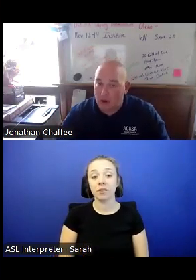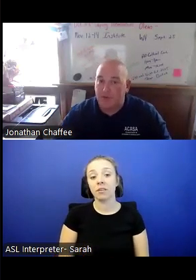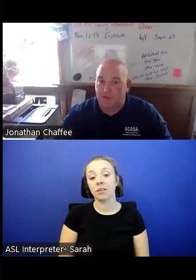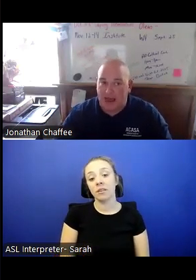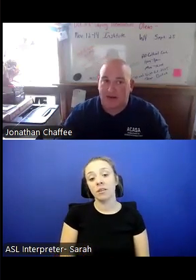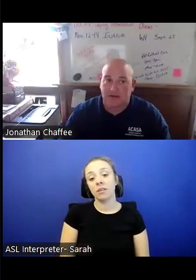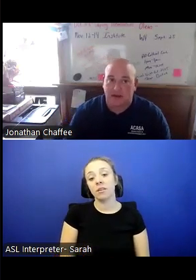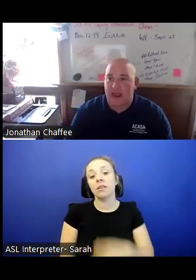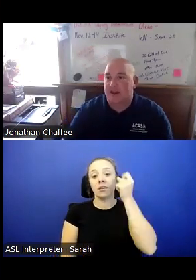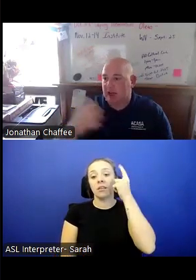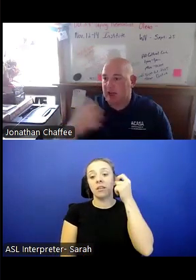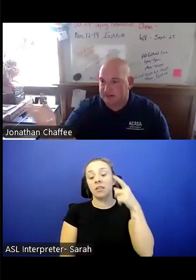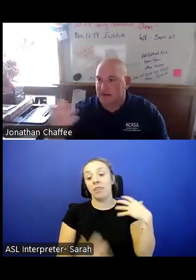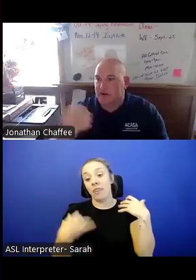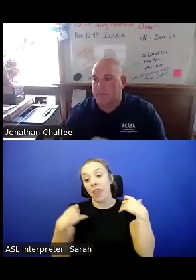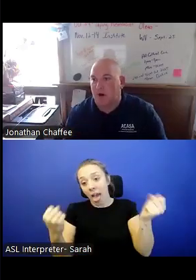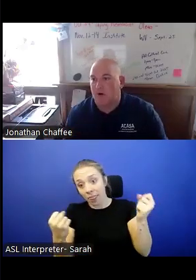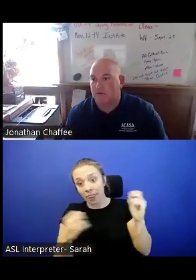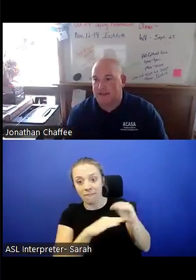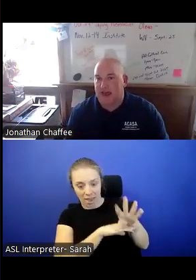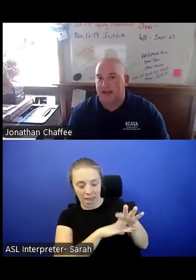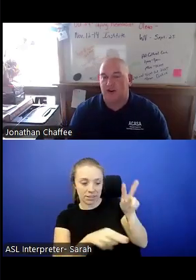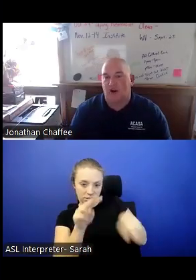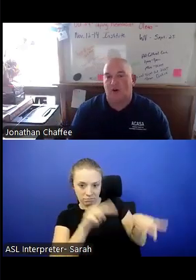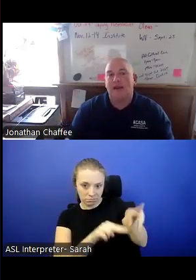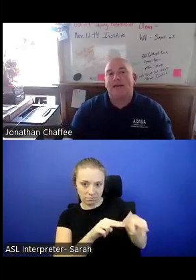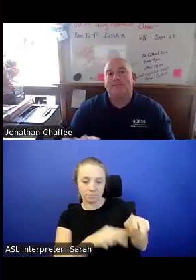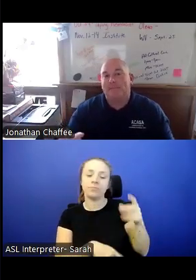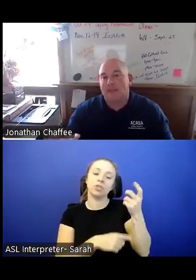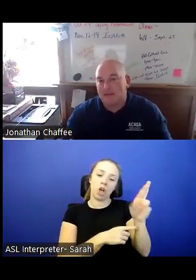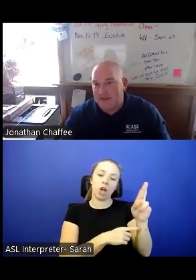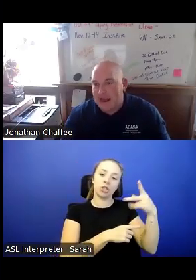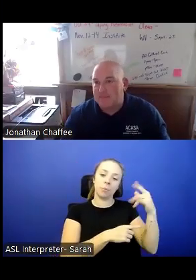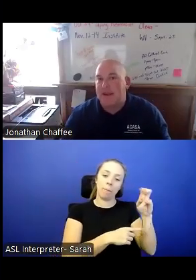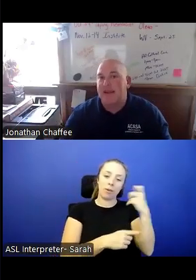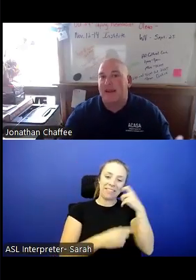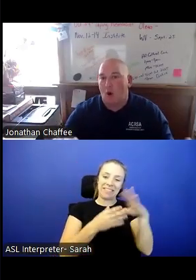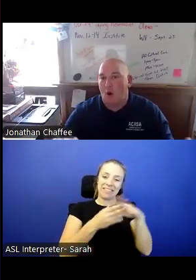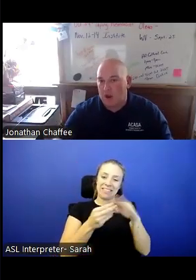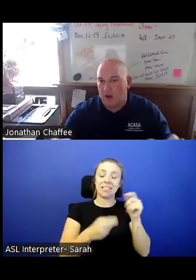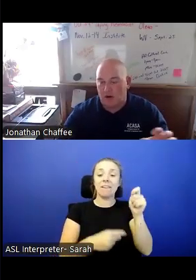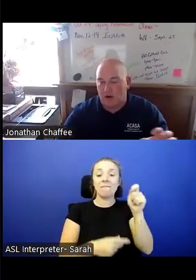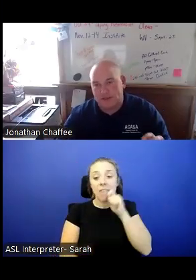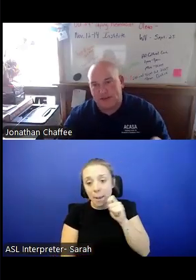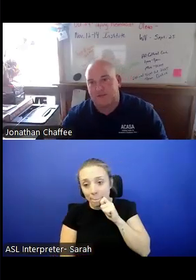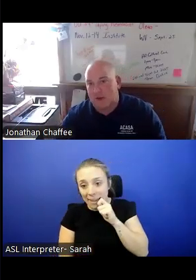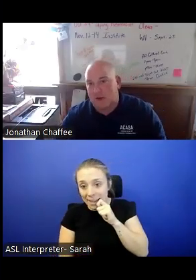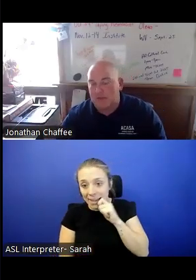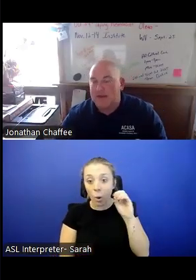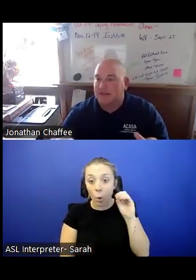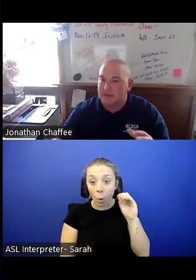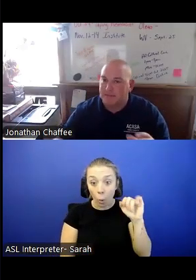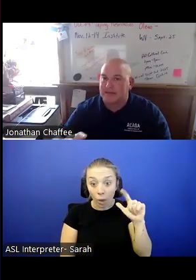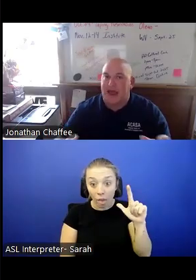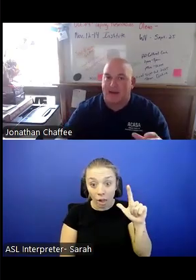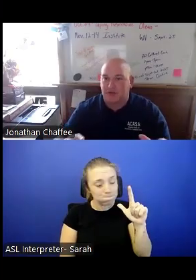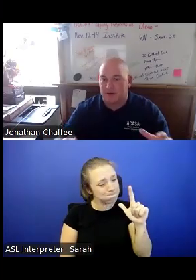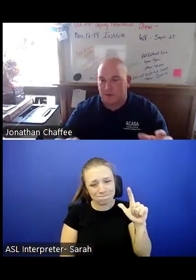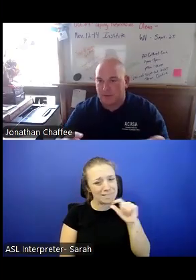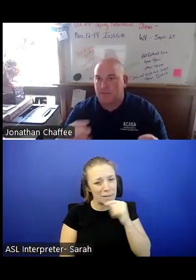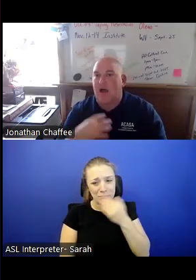the health effects. And as Dr. Peppone said, vaping oils is probably not the best option